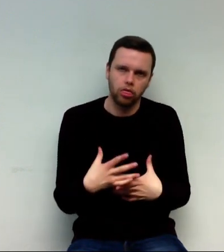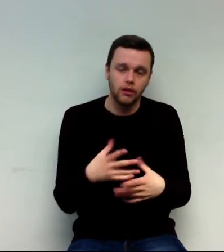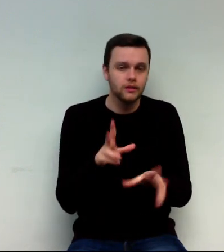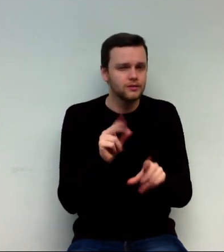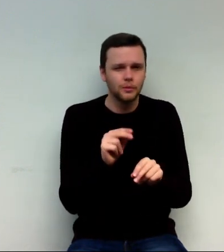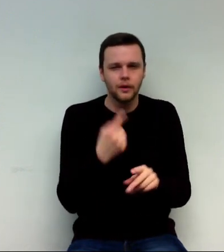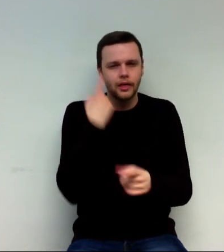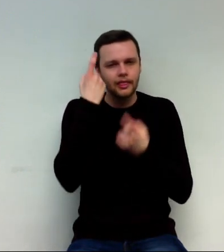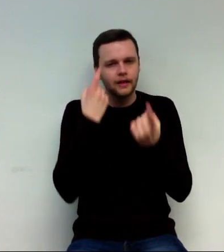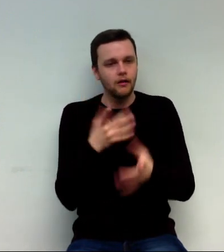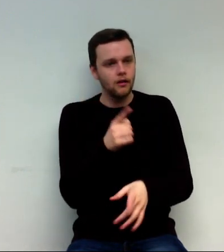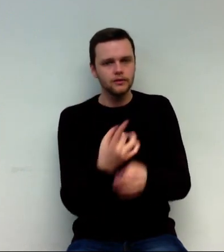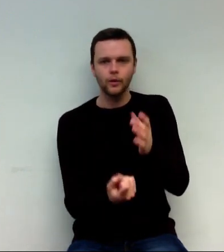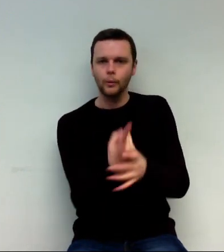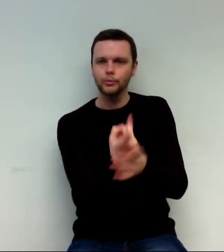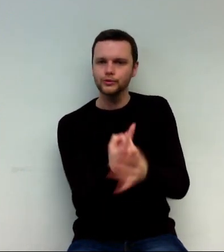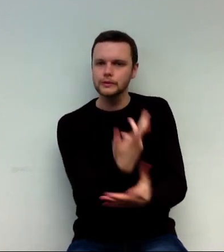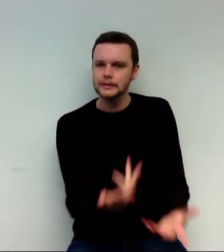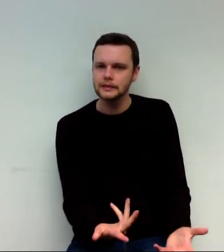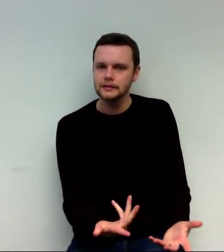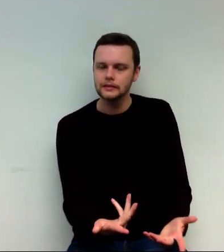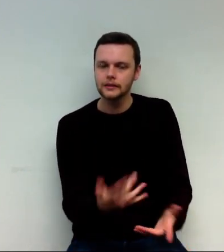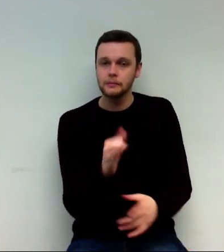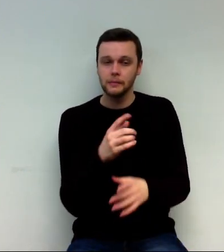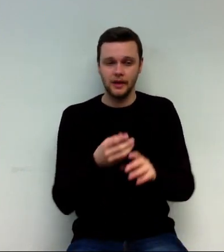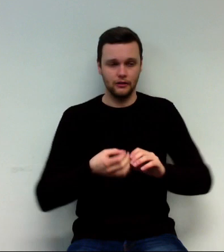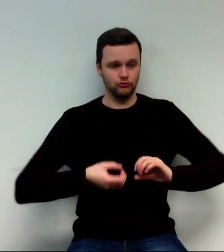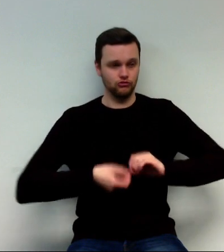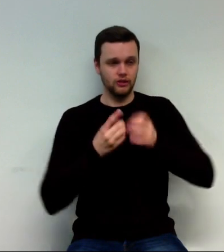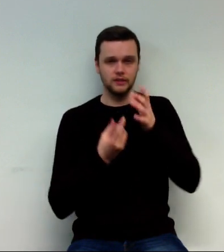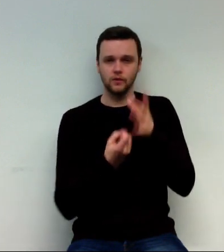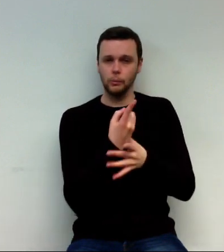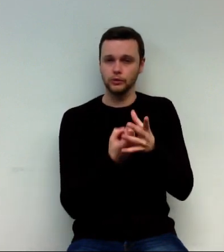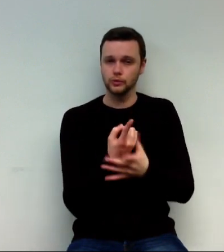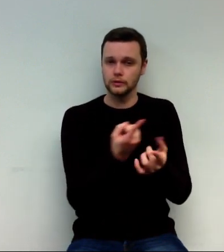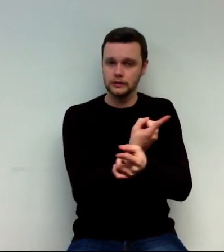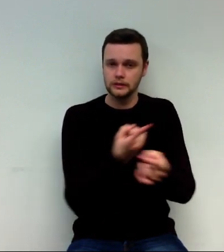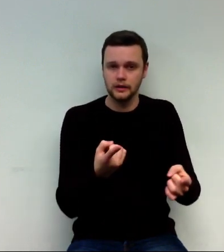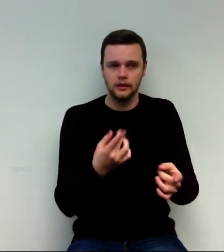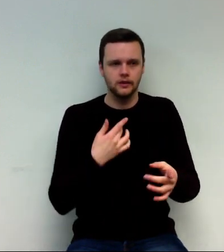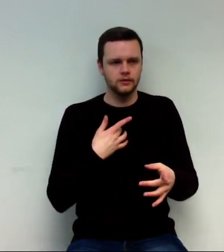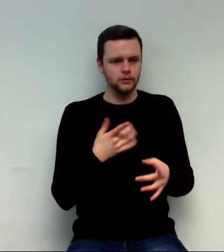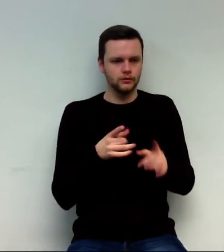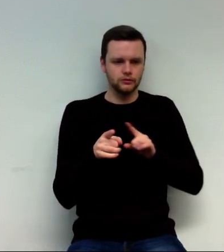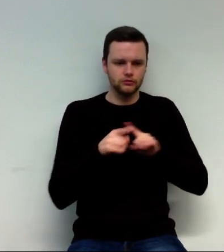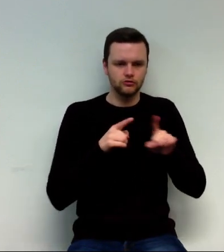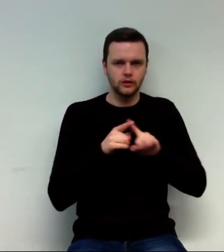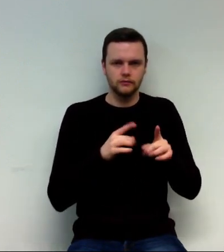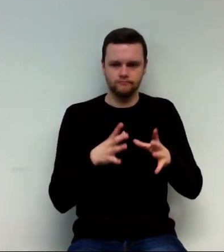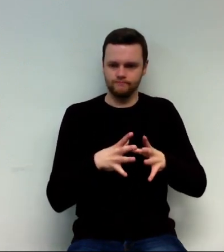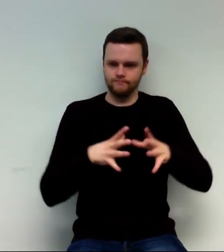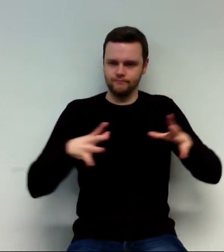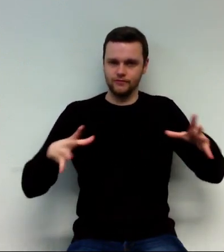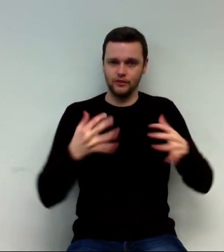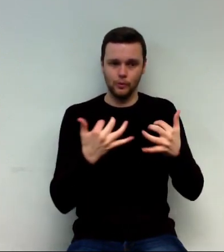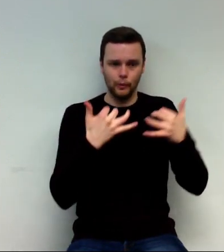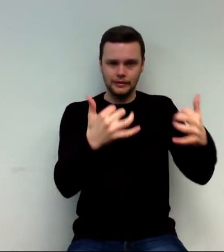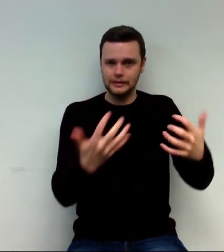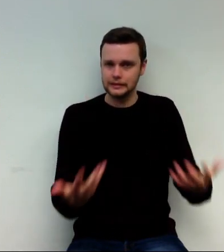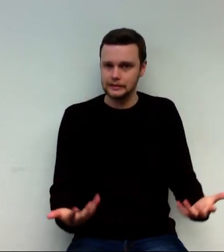opportunity, really, because this could be a creative opportunity, but it could also be an opportunity to just increase your audience